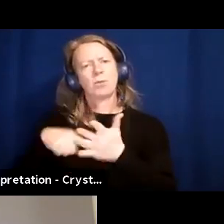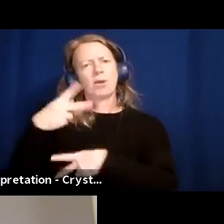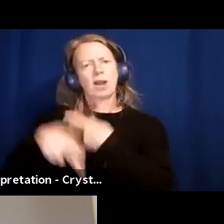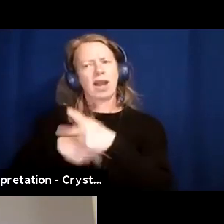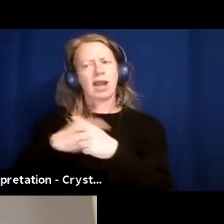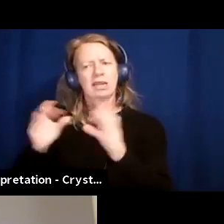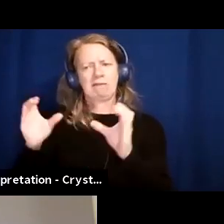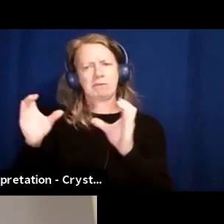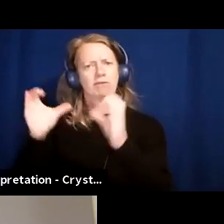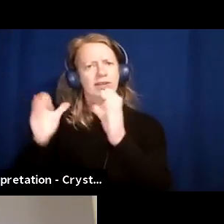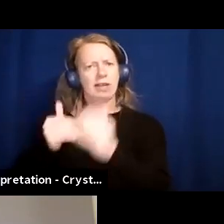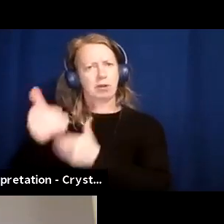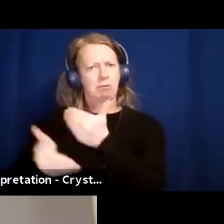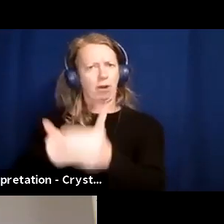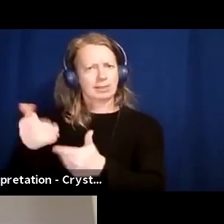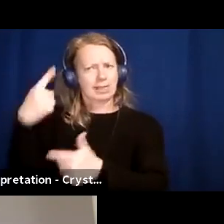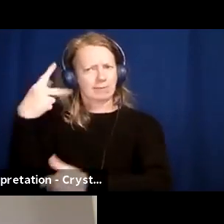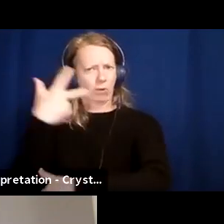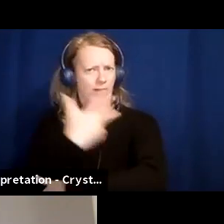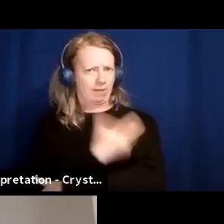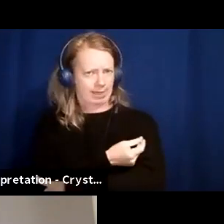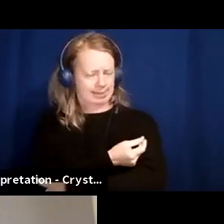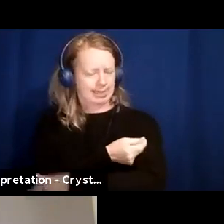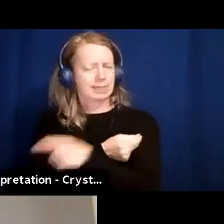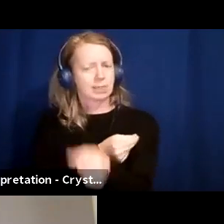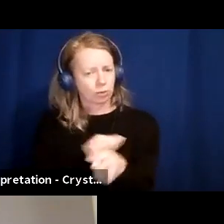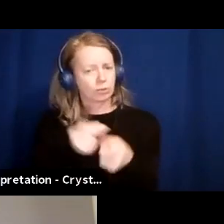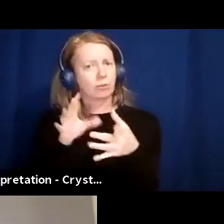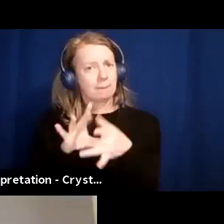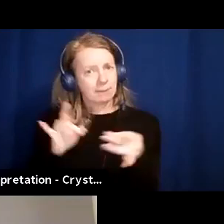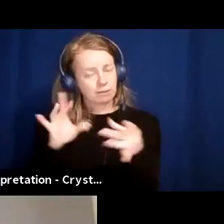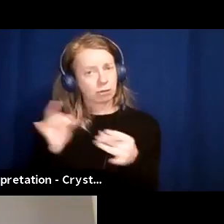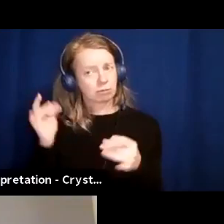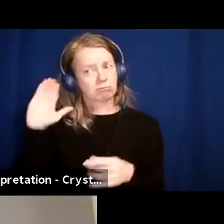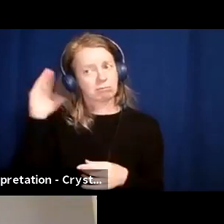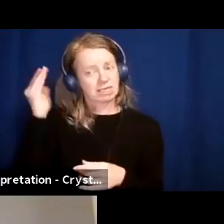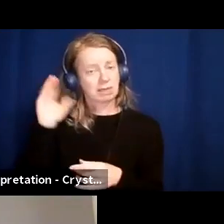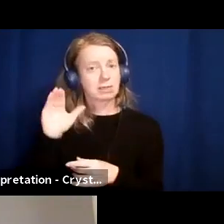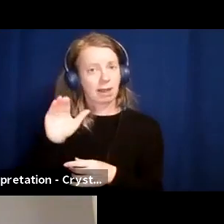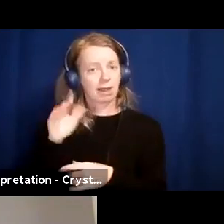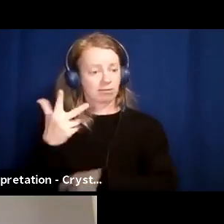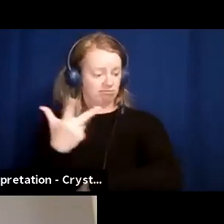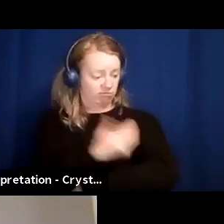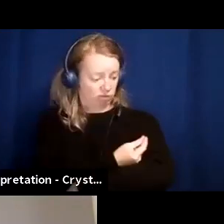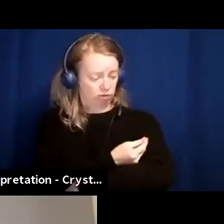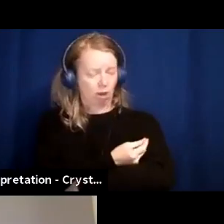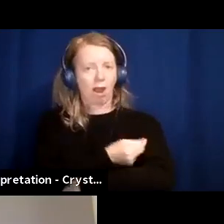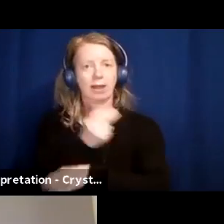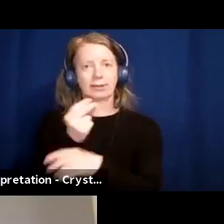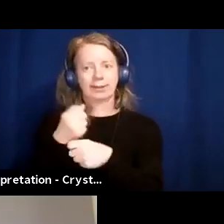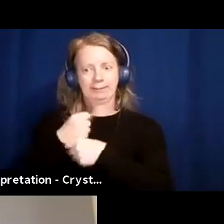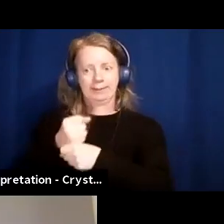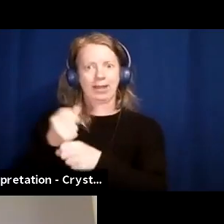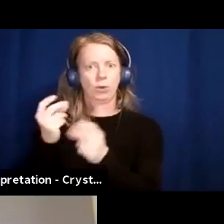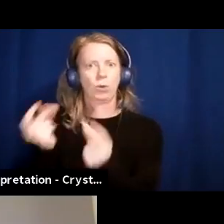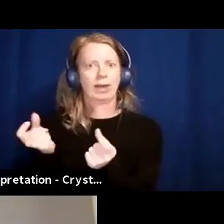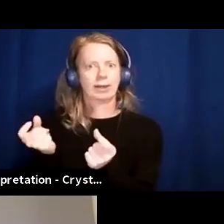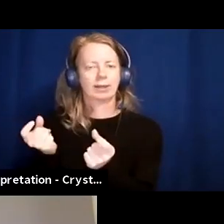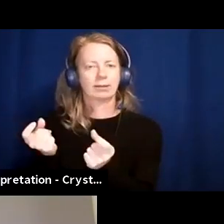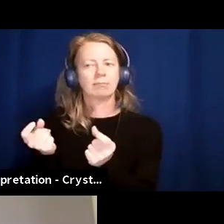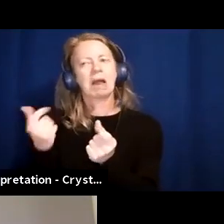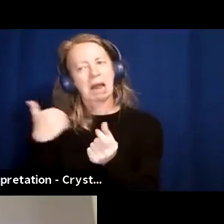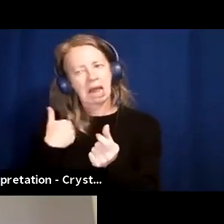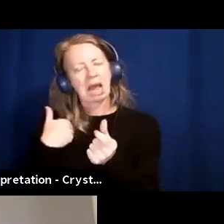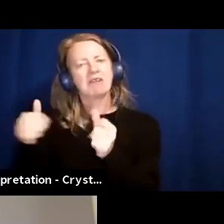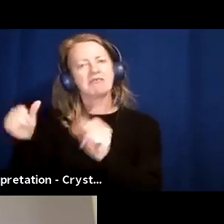that the vaccine was created, it seems as if it was created quickly, but we had the historical science behind it. But how